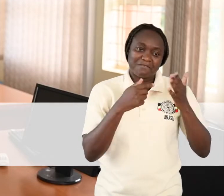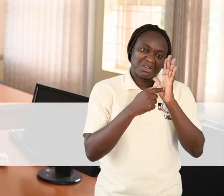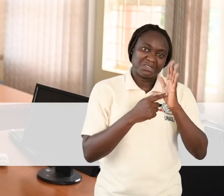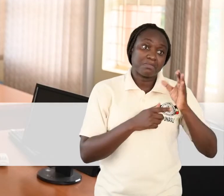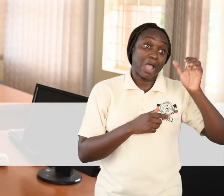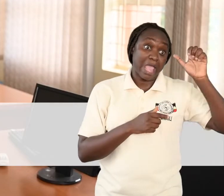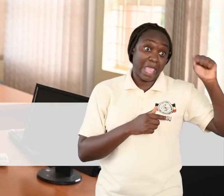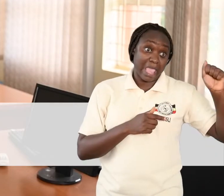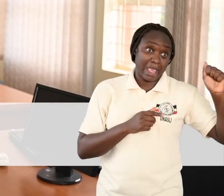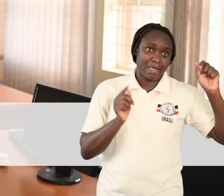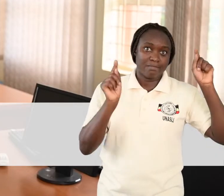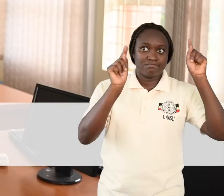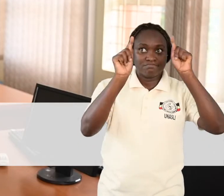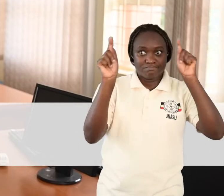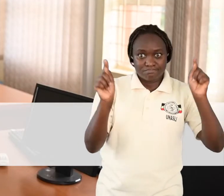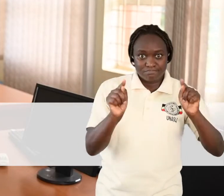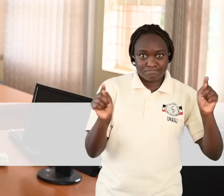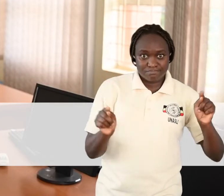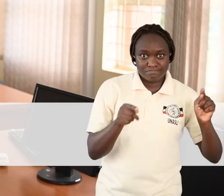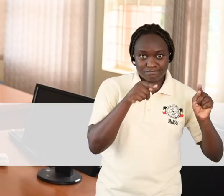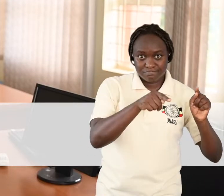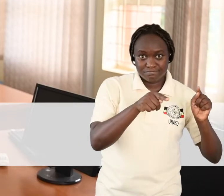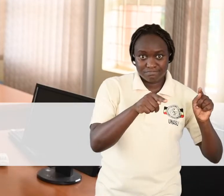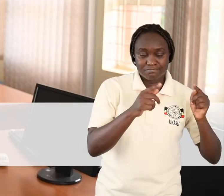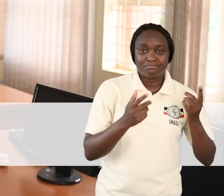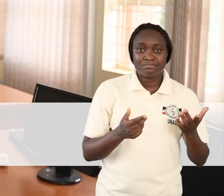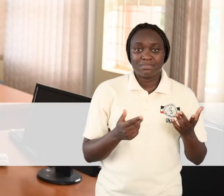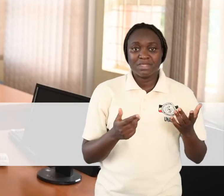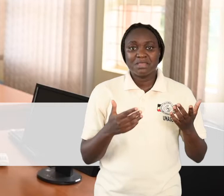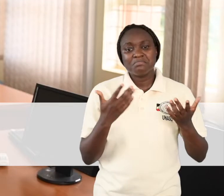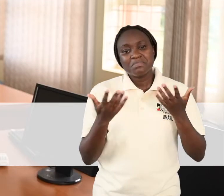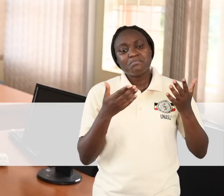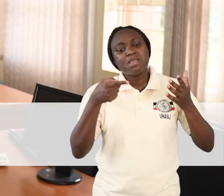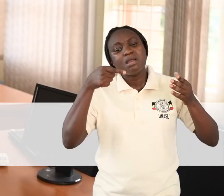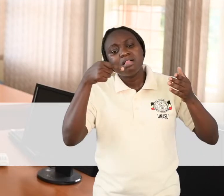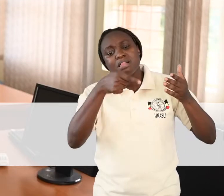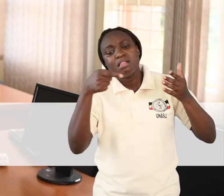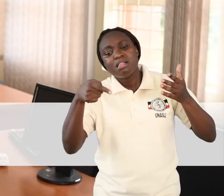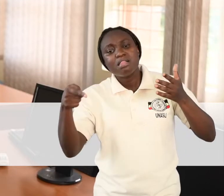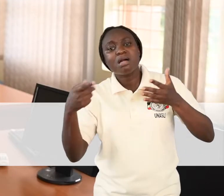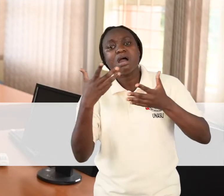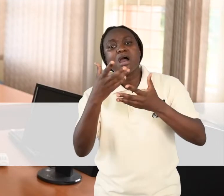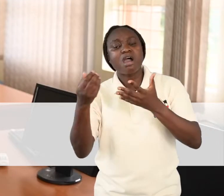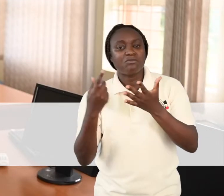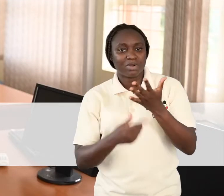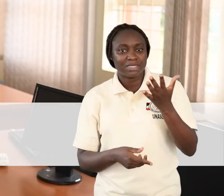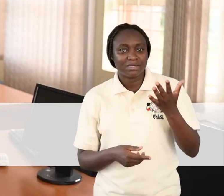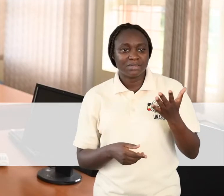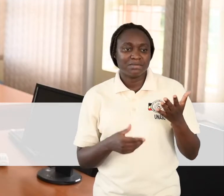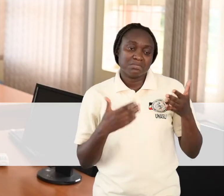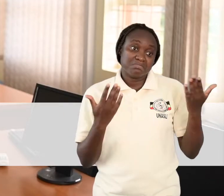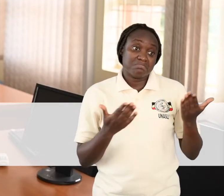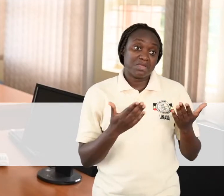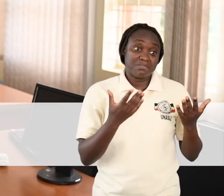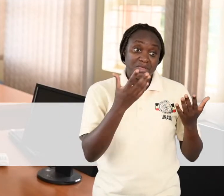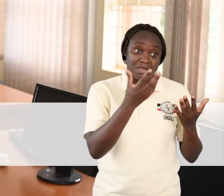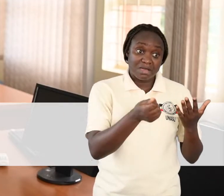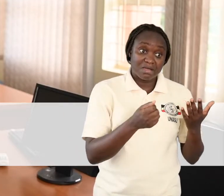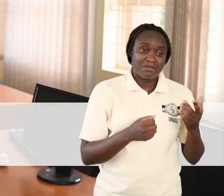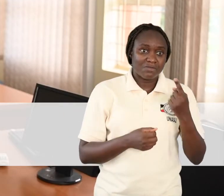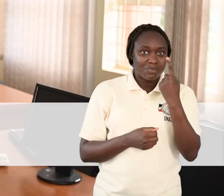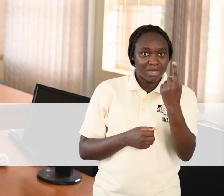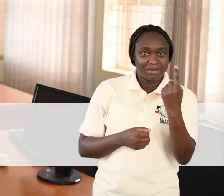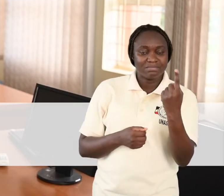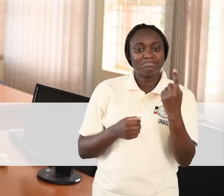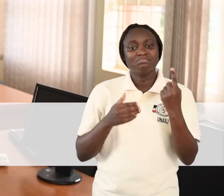A equals to elements as 1 and